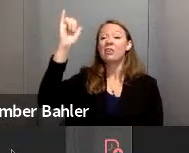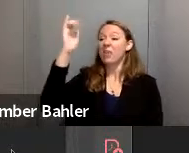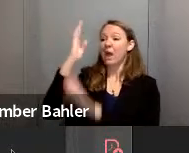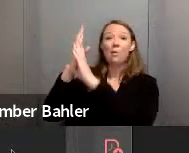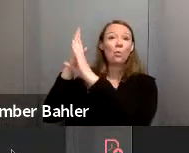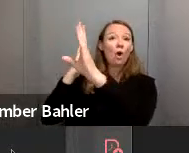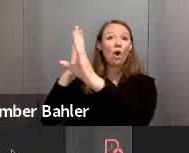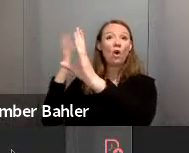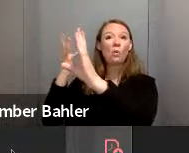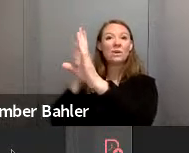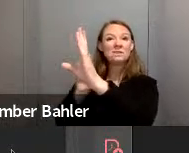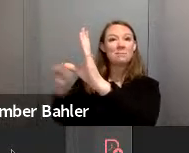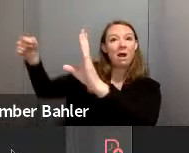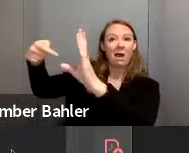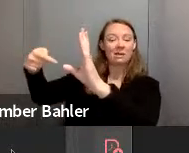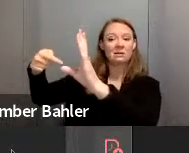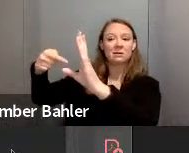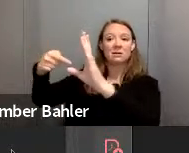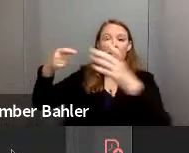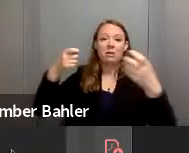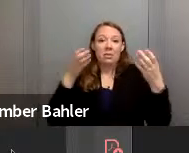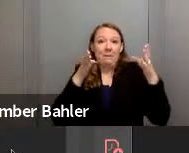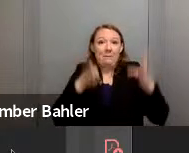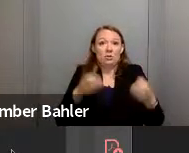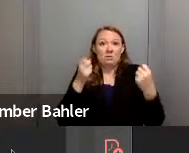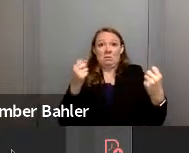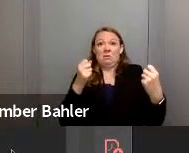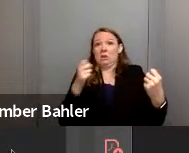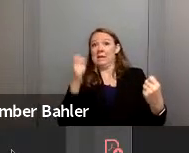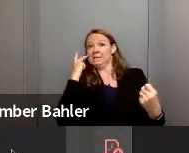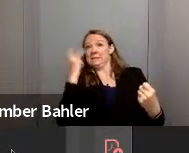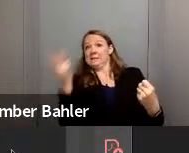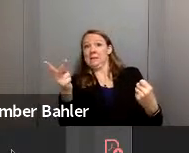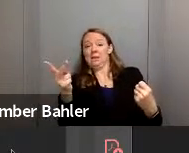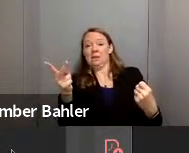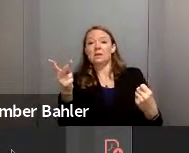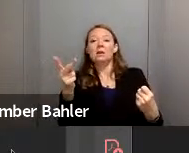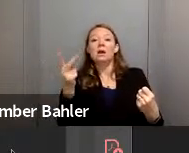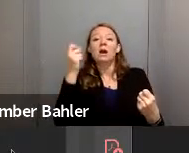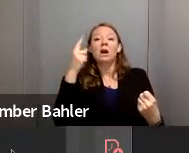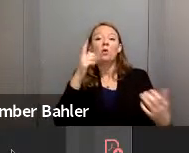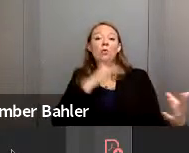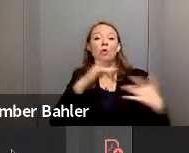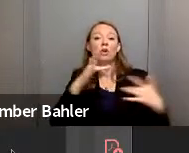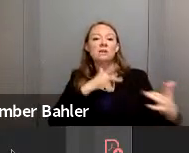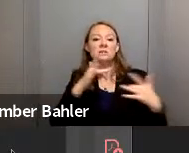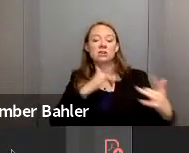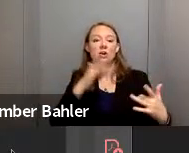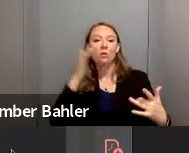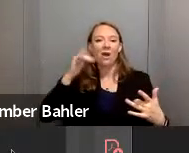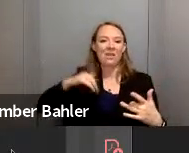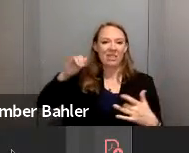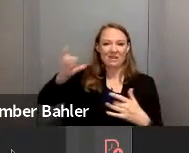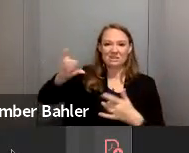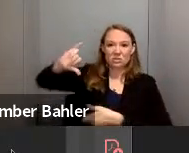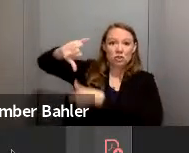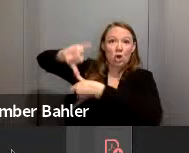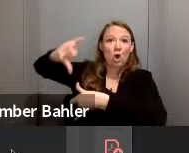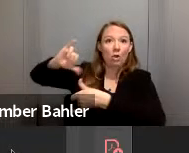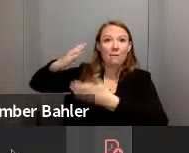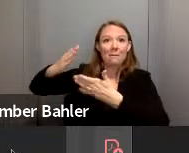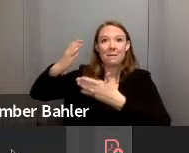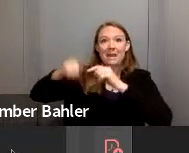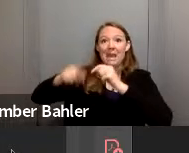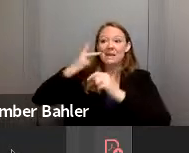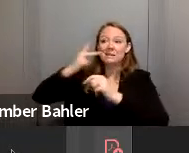And due to its height, we were concerned that maybe the operators might not be able to see everything behind it. And these next two